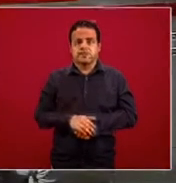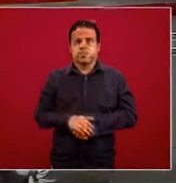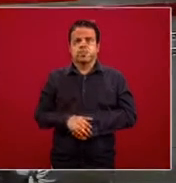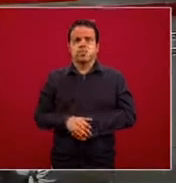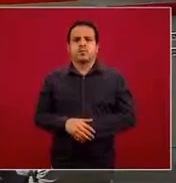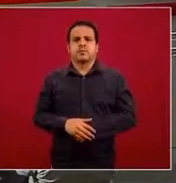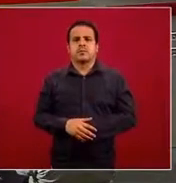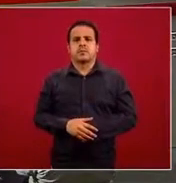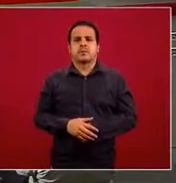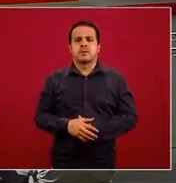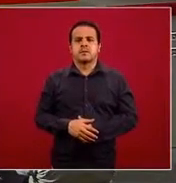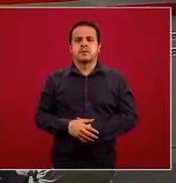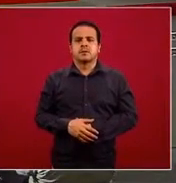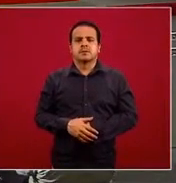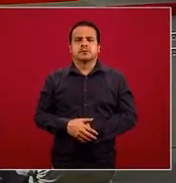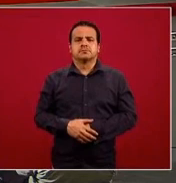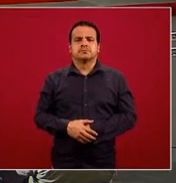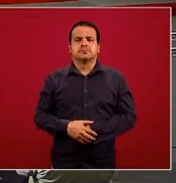Slide.